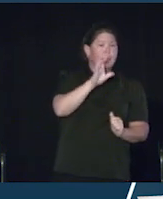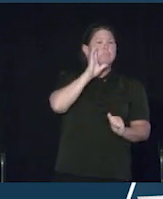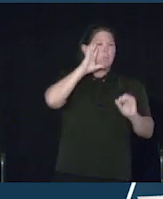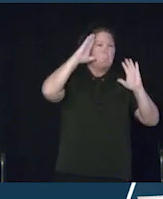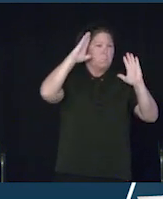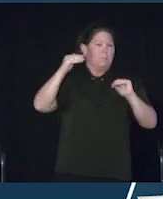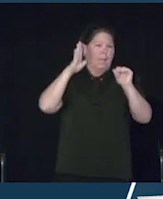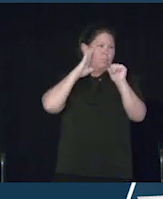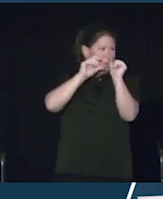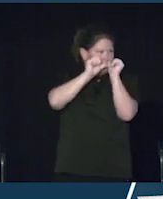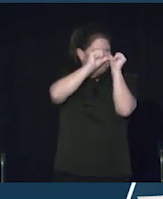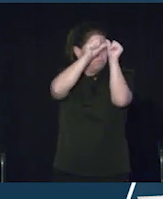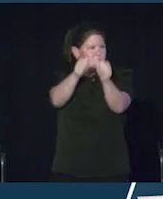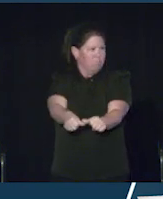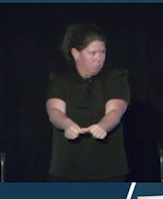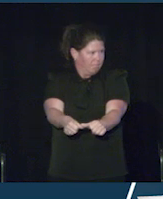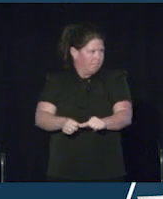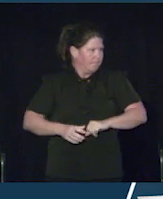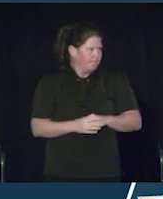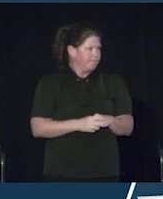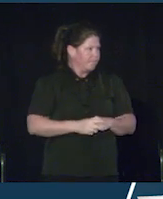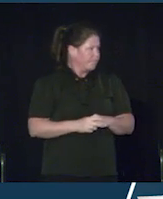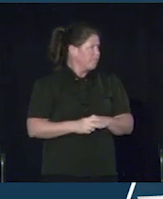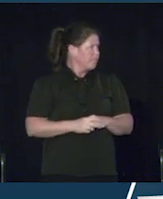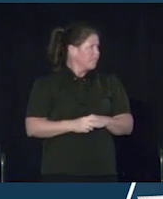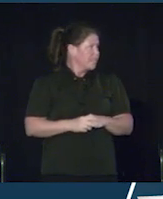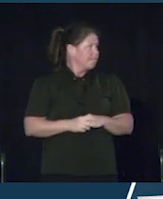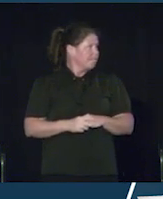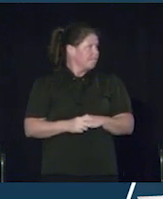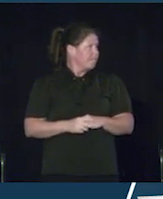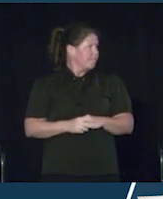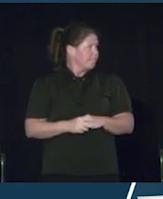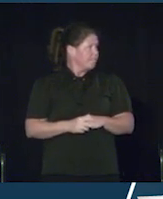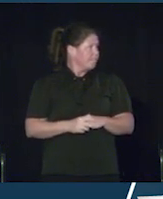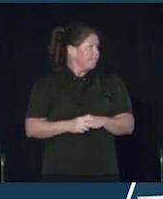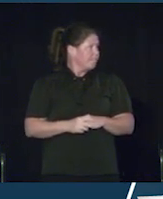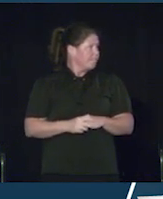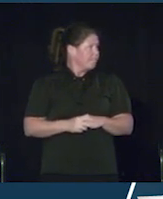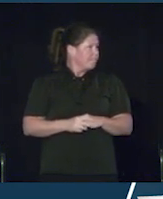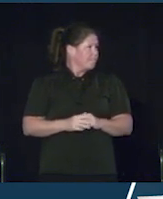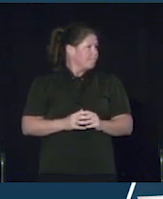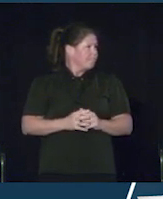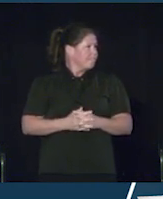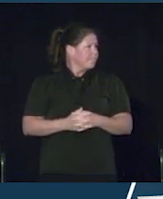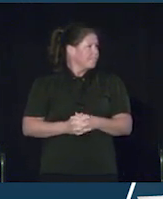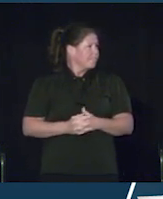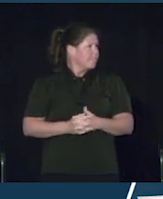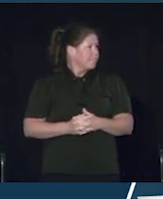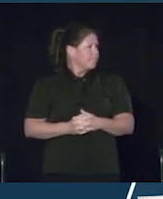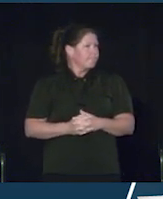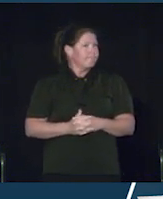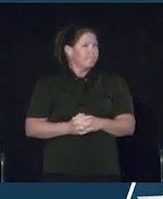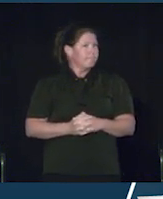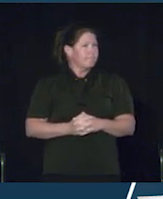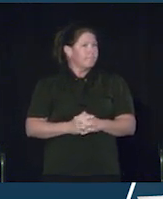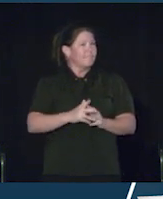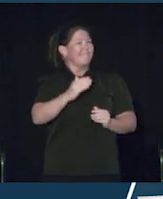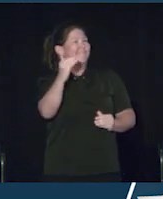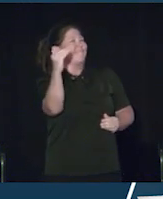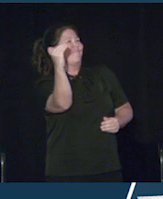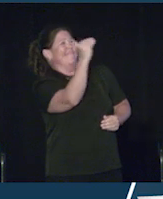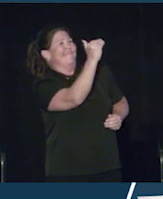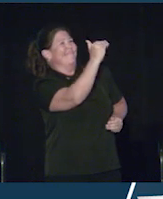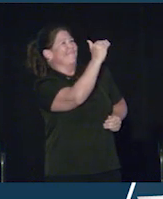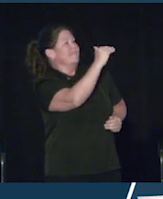Okay, next. Huh? Do we go over high risk? I don't know. Is that age limit going